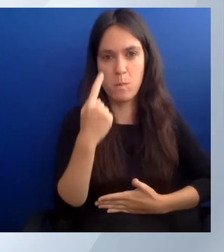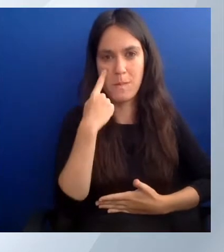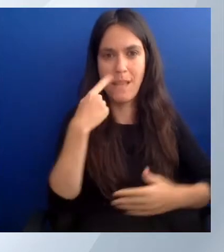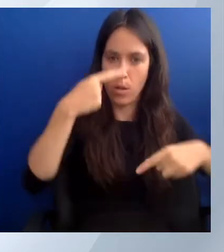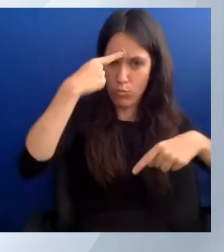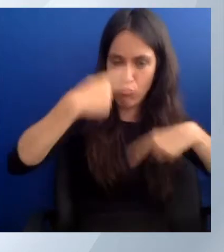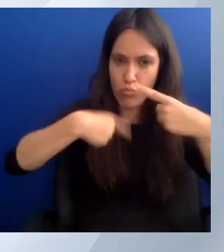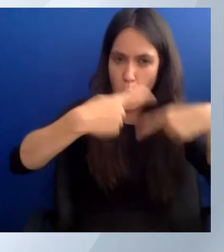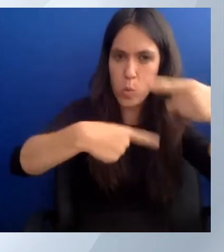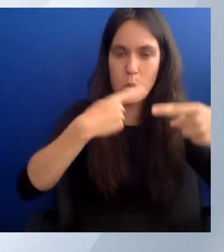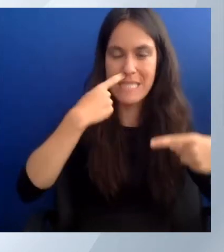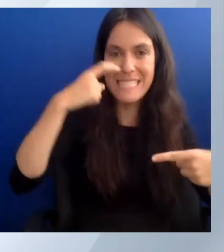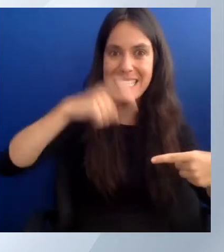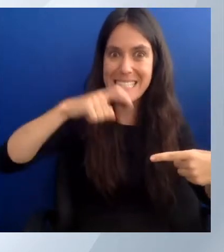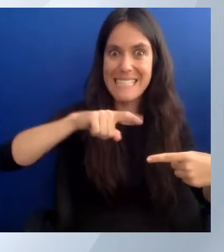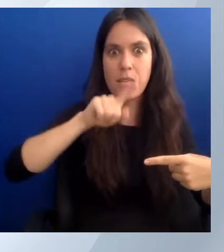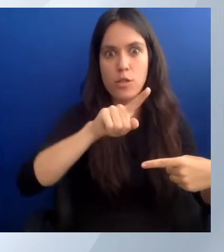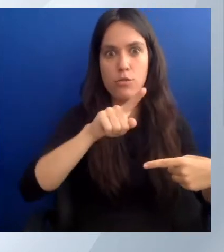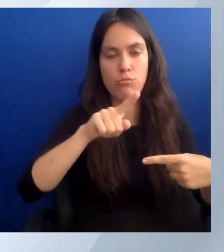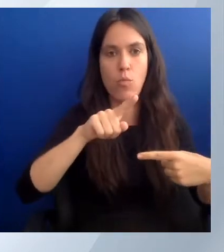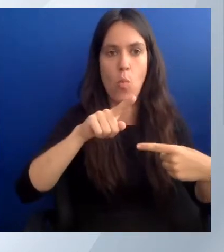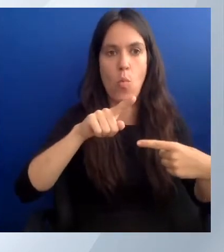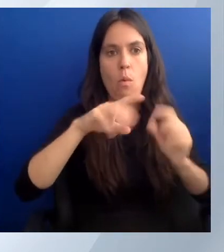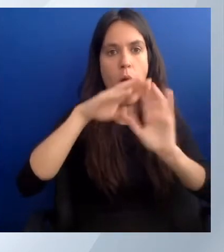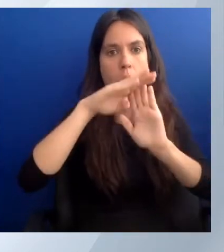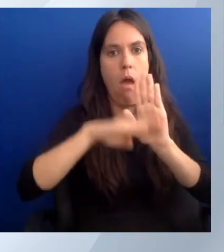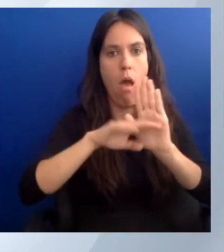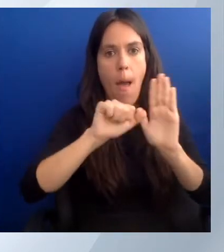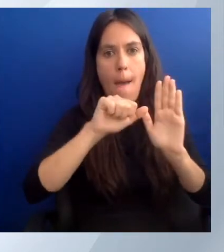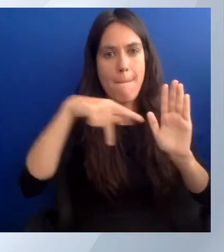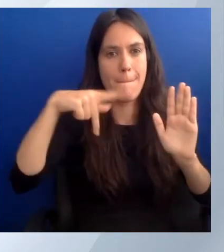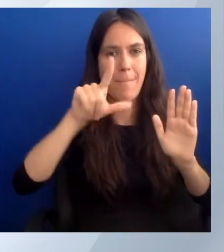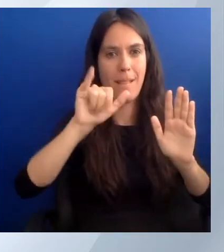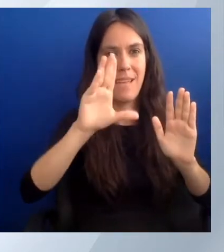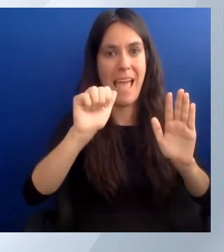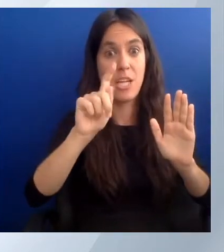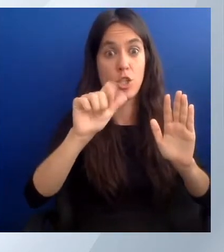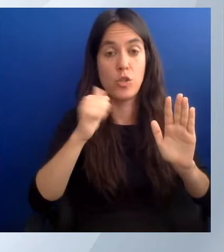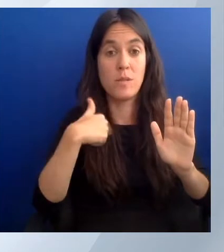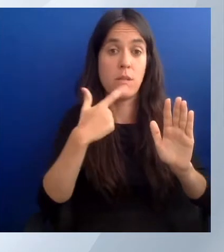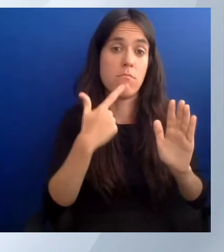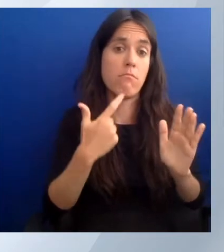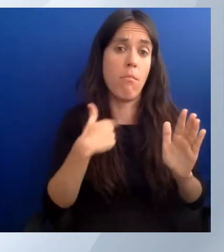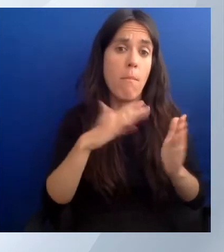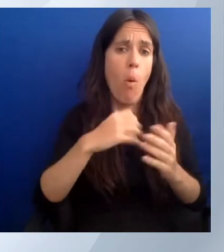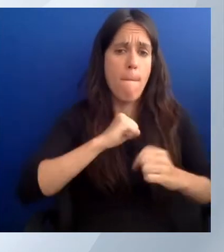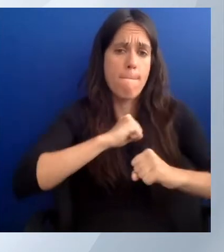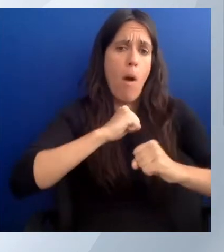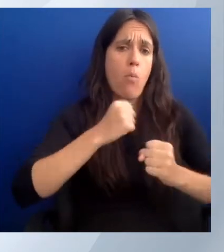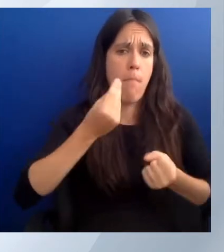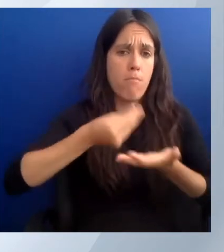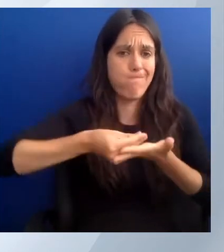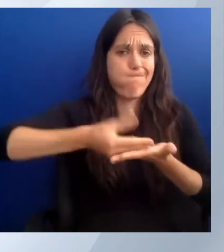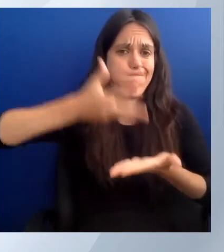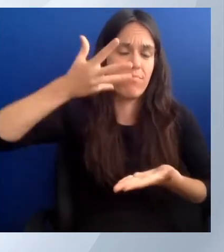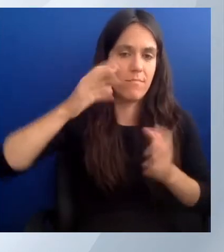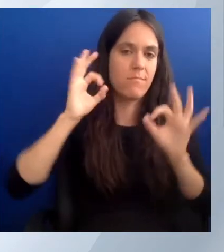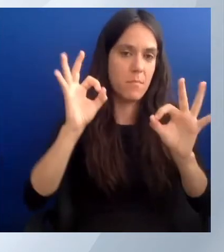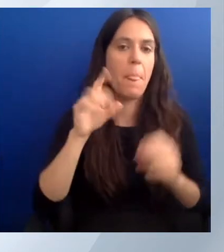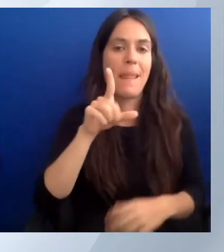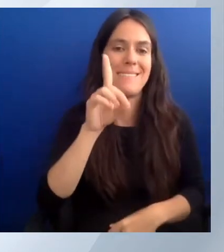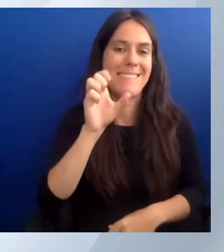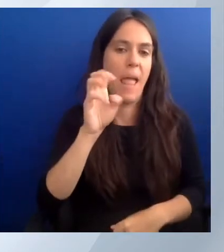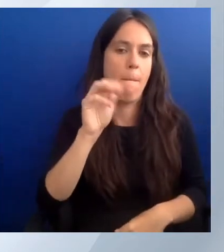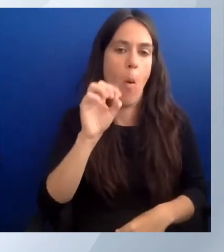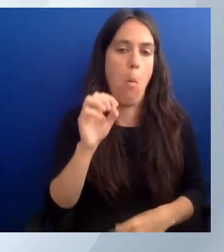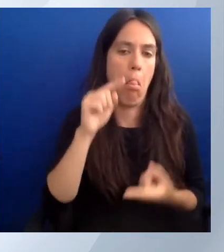have in your application. Obviously, the more power you have, the more money that you spend. And for this demonstration, we need almost none, so we're going to